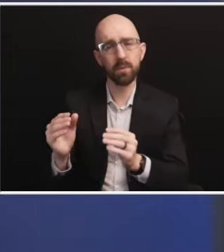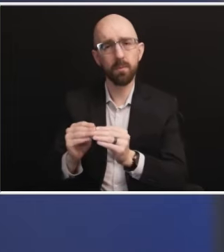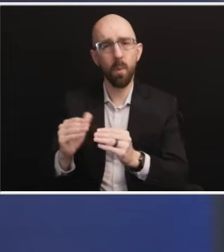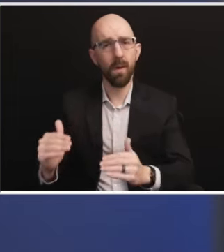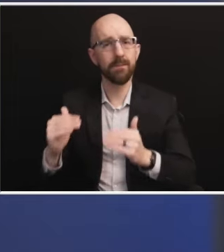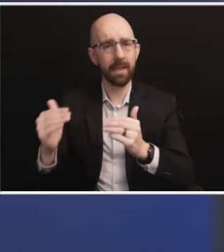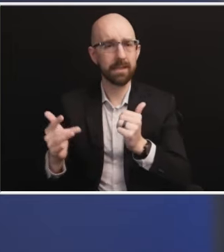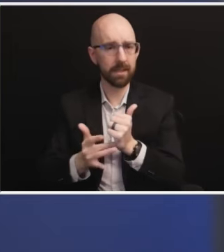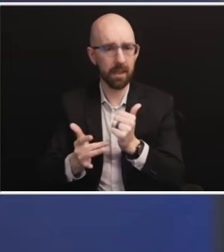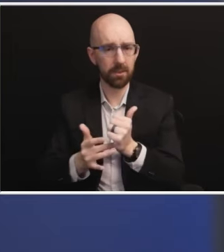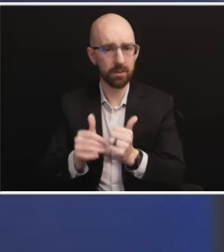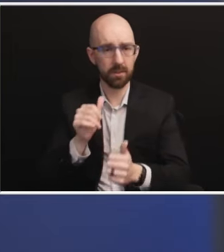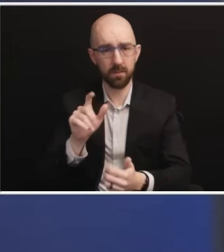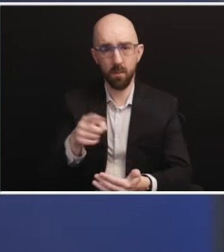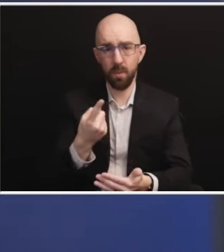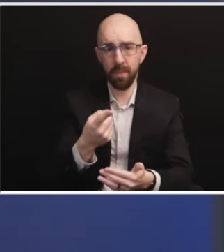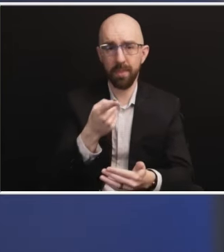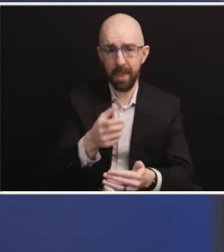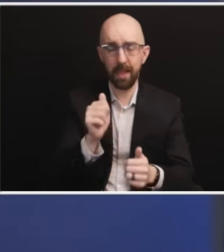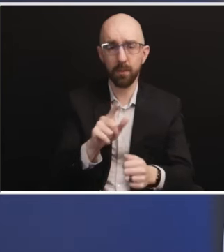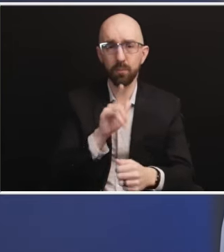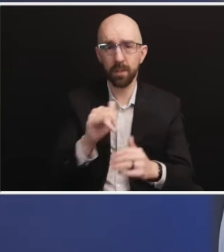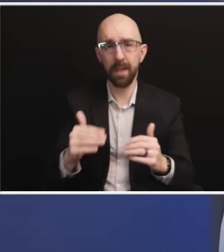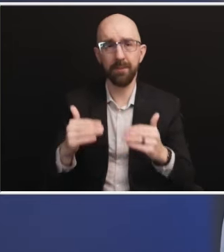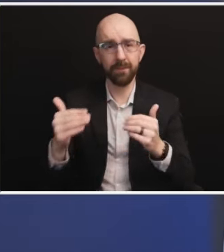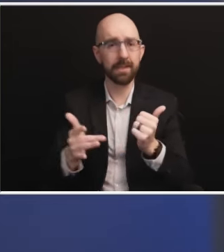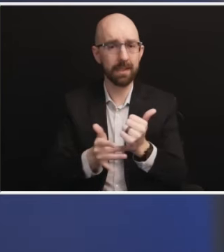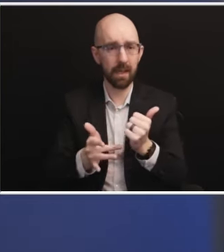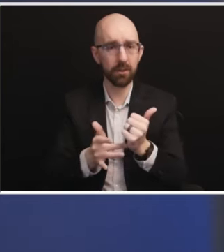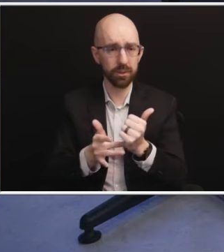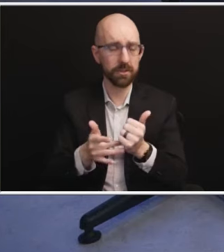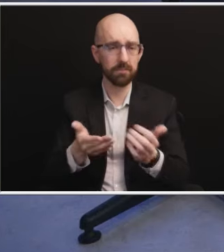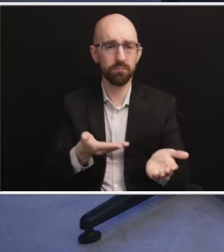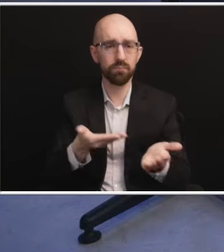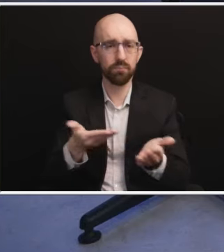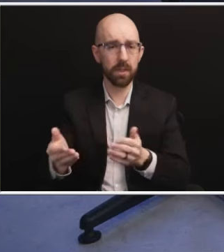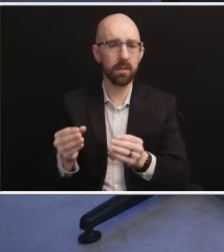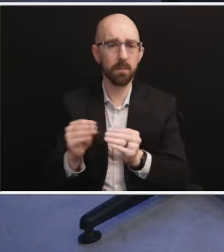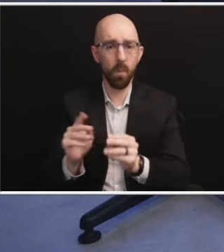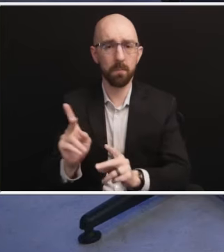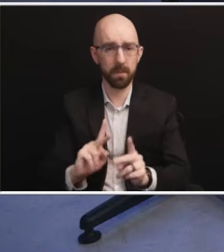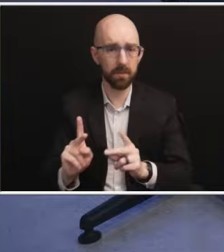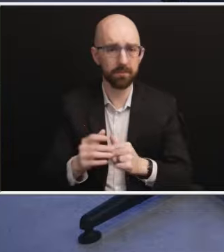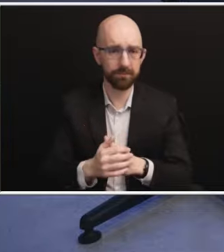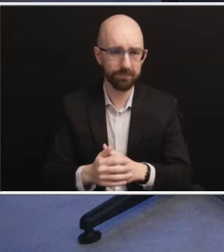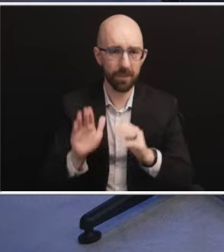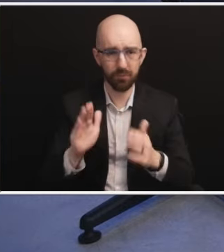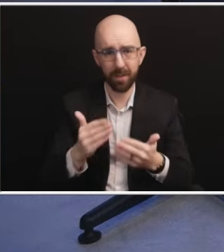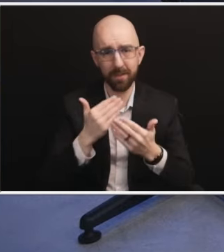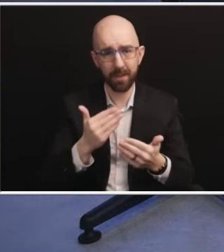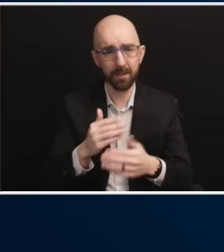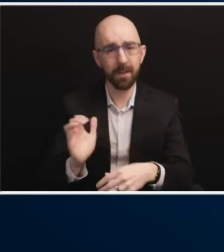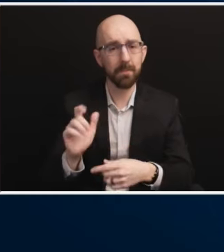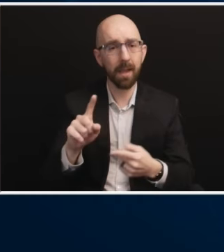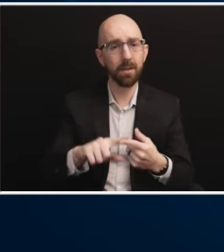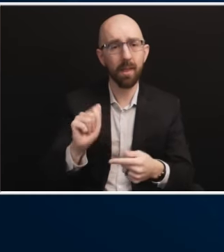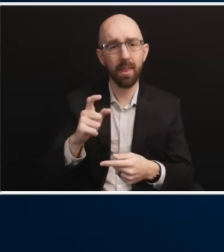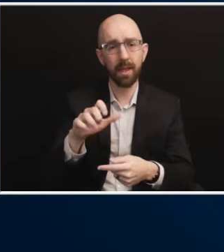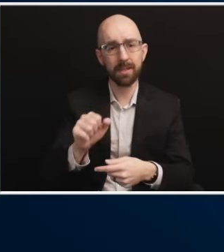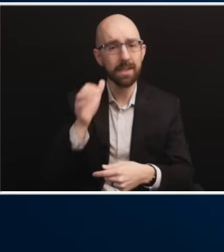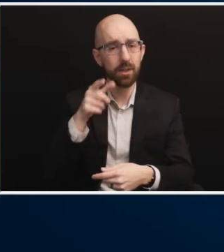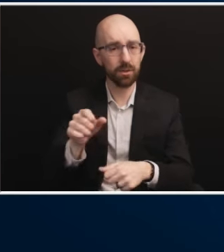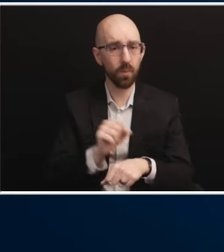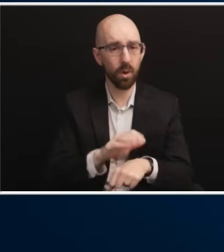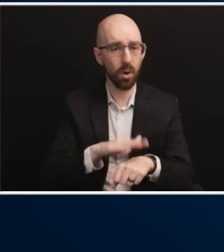then can we really advance technology and bring this to a lot more people. Great, thank you. Let's get back to Alexis to hear what she's working on for tomorrow's